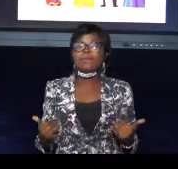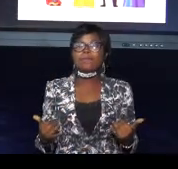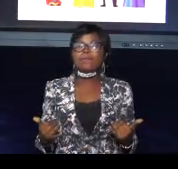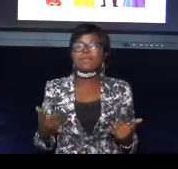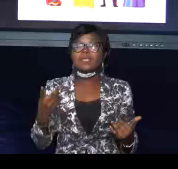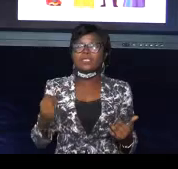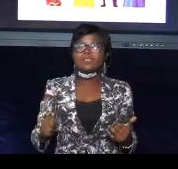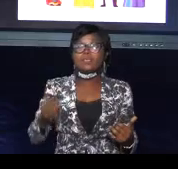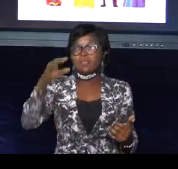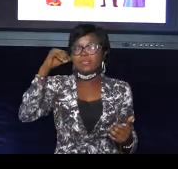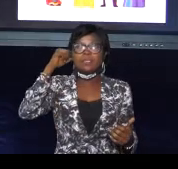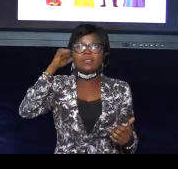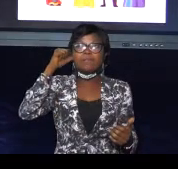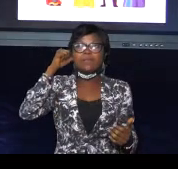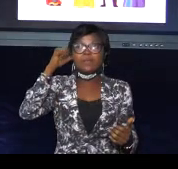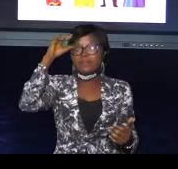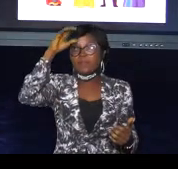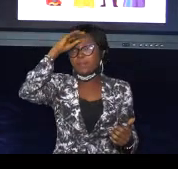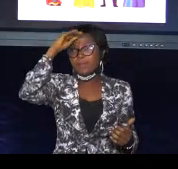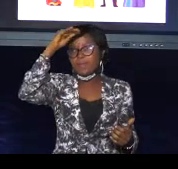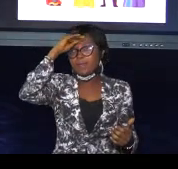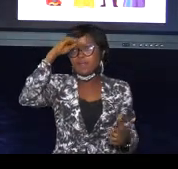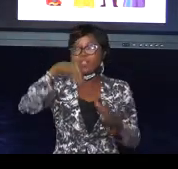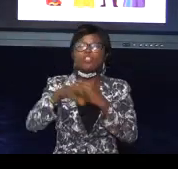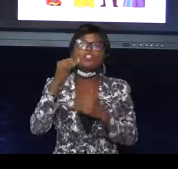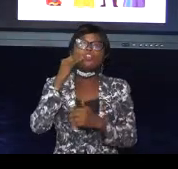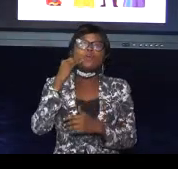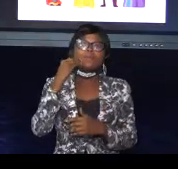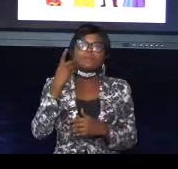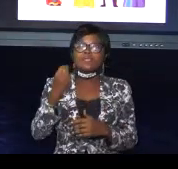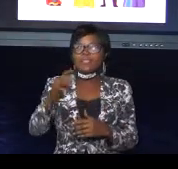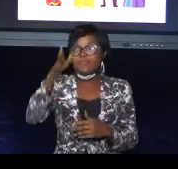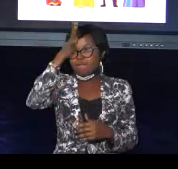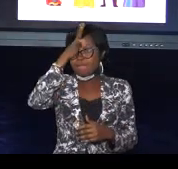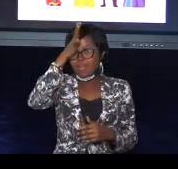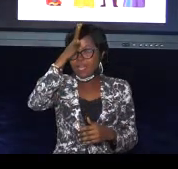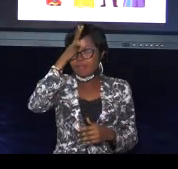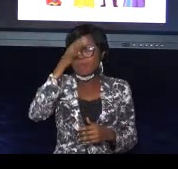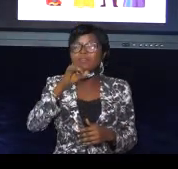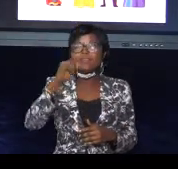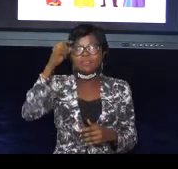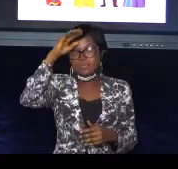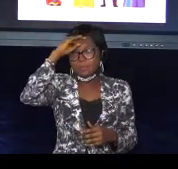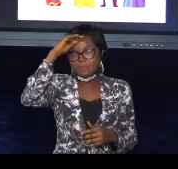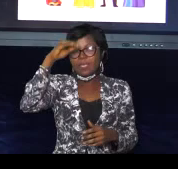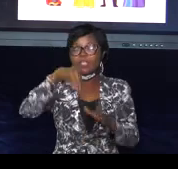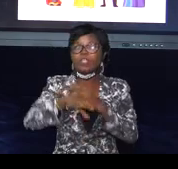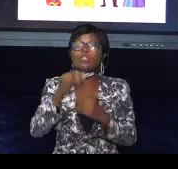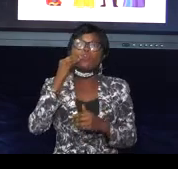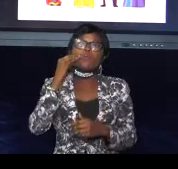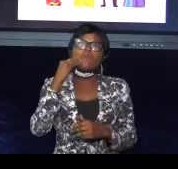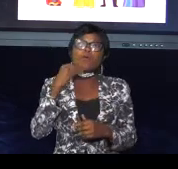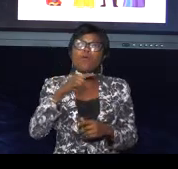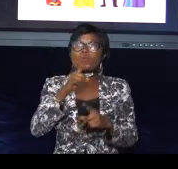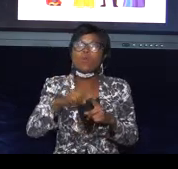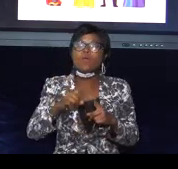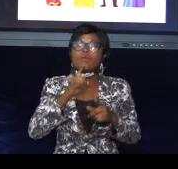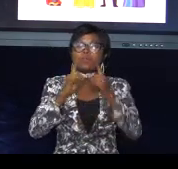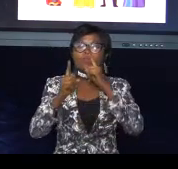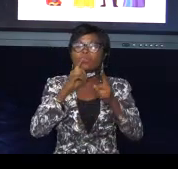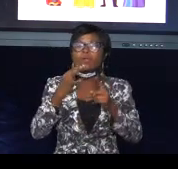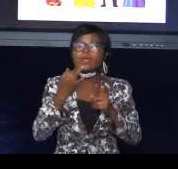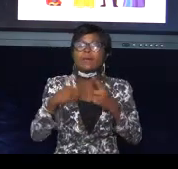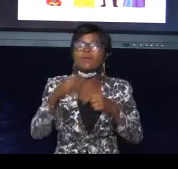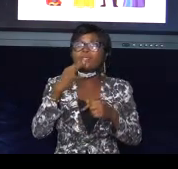Now, the male in the home is the father. That is the head of the family. Now when we talk about the